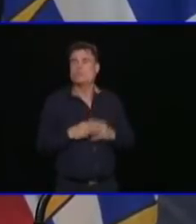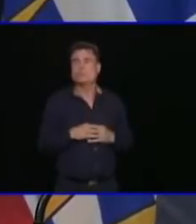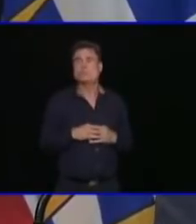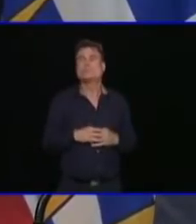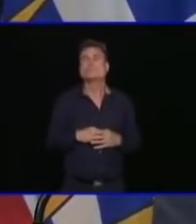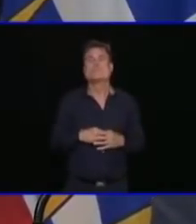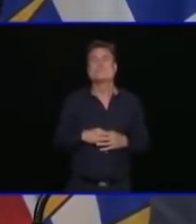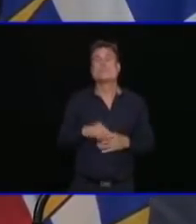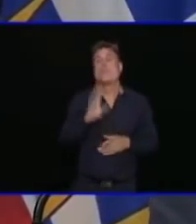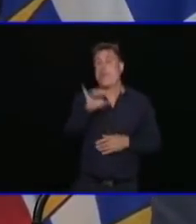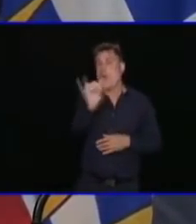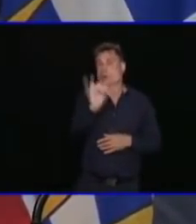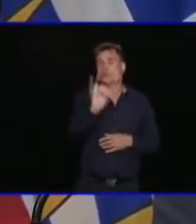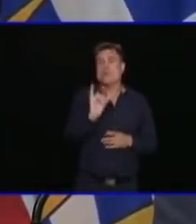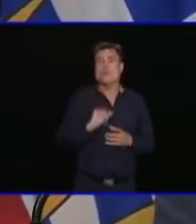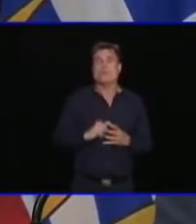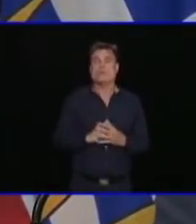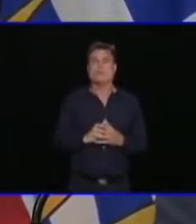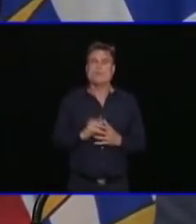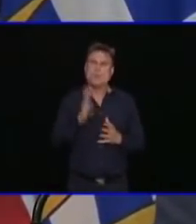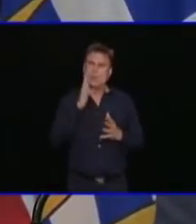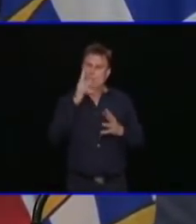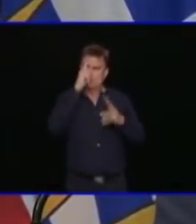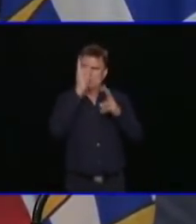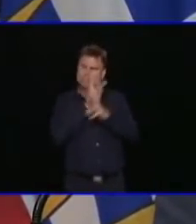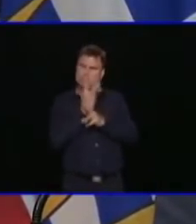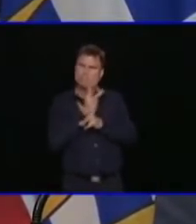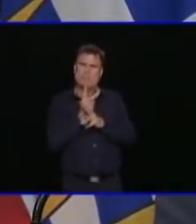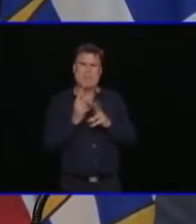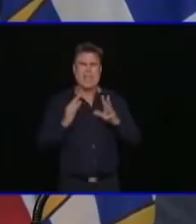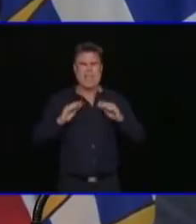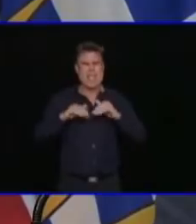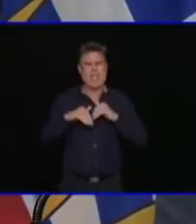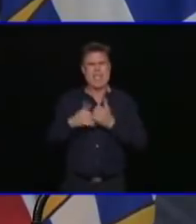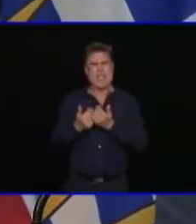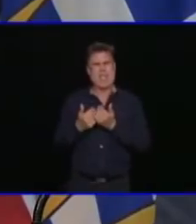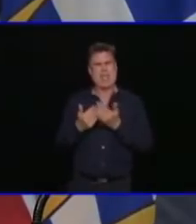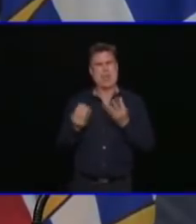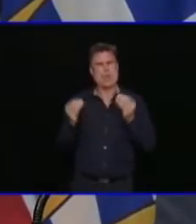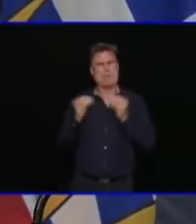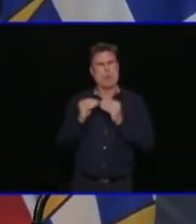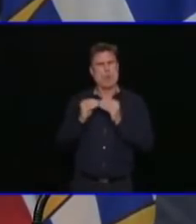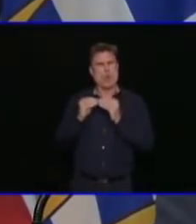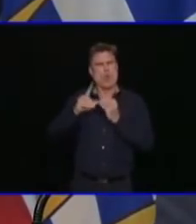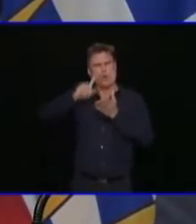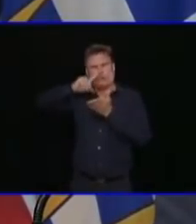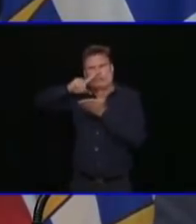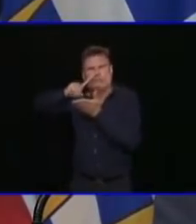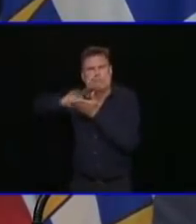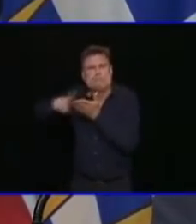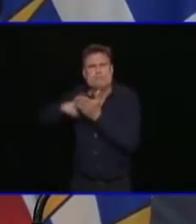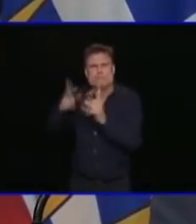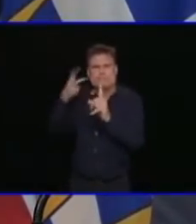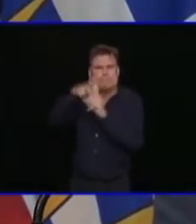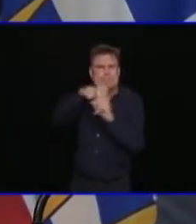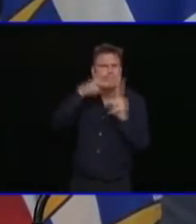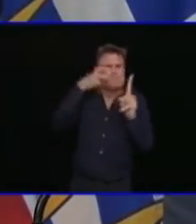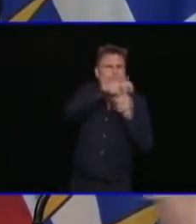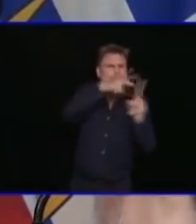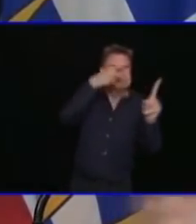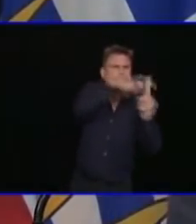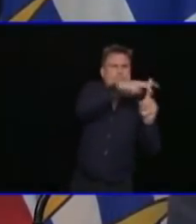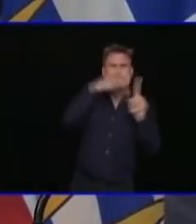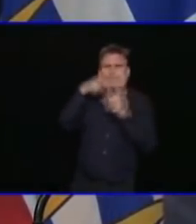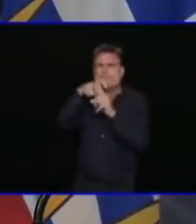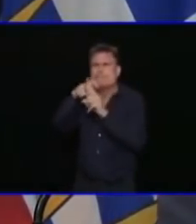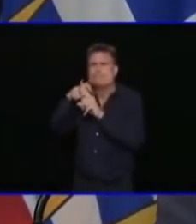WorkSafe, if it's a worker issue, but also public health, to ensure that the COVID safety plans are being adhered to. And we've been